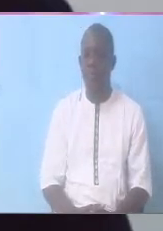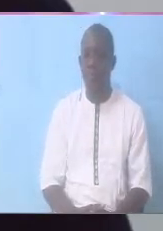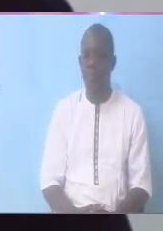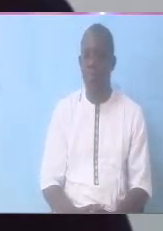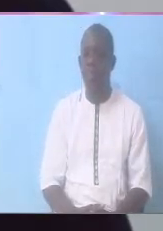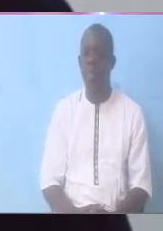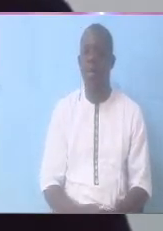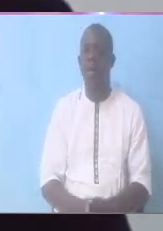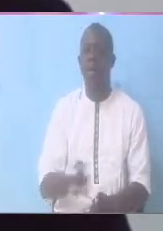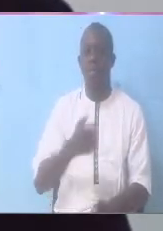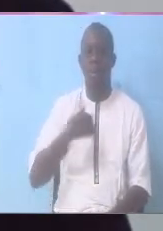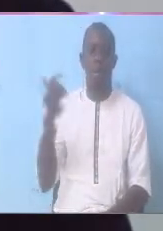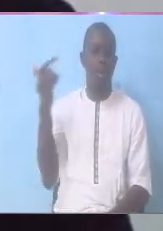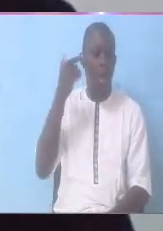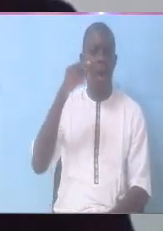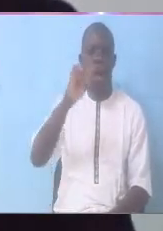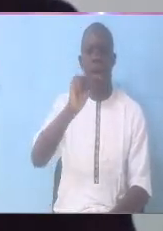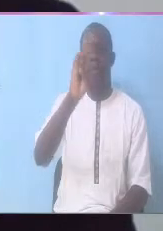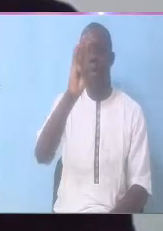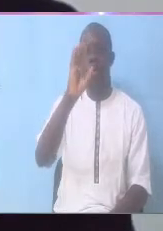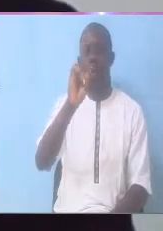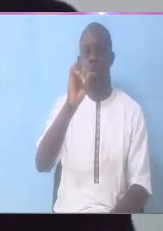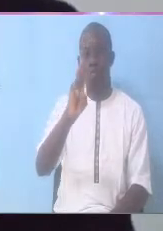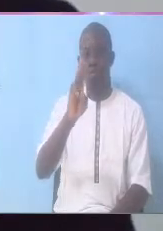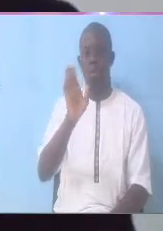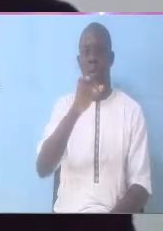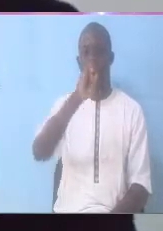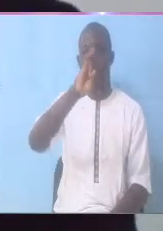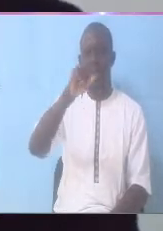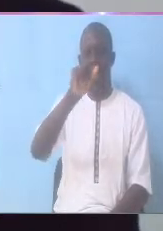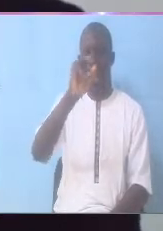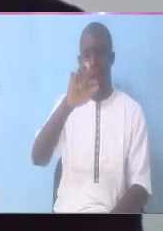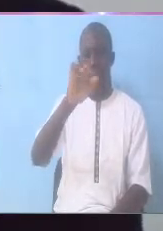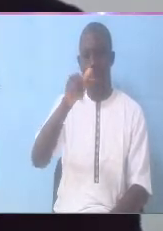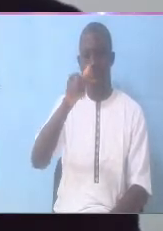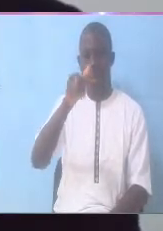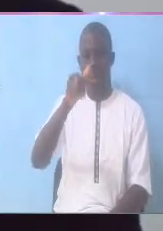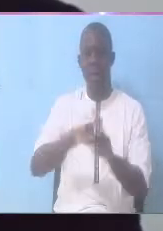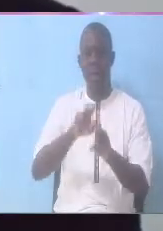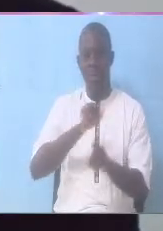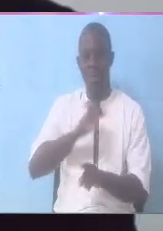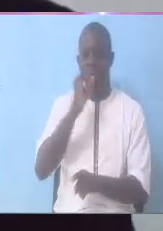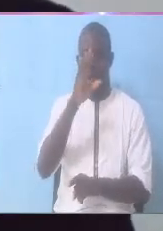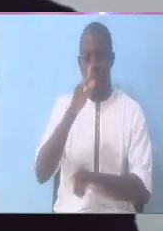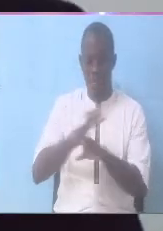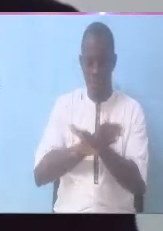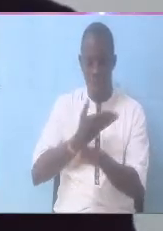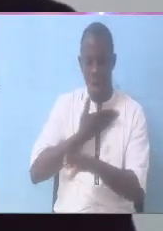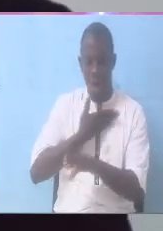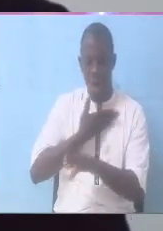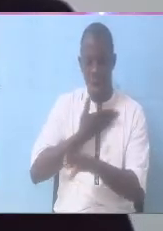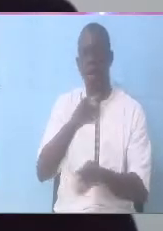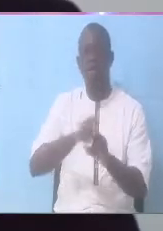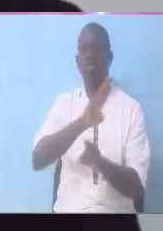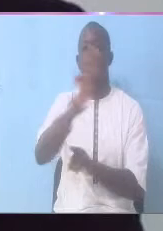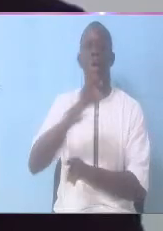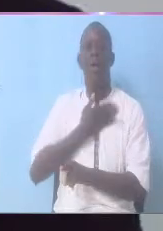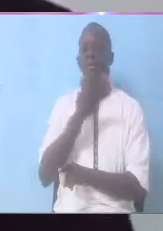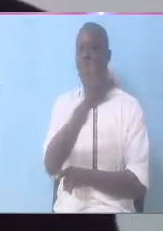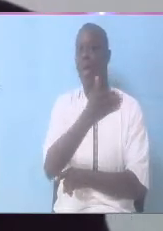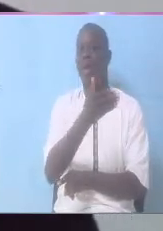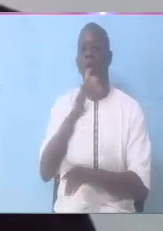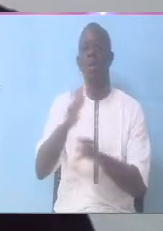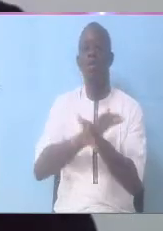Jaju testifying here. He said he was there. Unfortunately, he wasn't there. The steward on duties was Lamin Makote Jammeh. He's in the UK here now. Ibu was